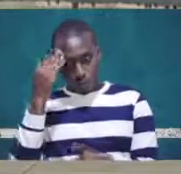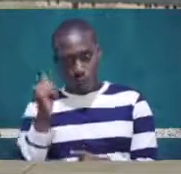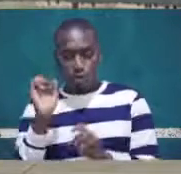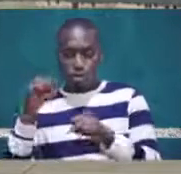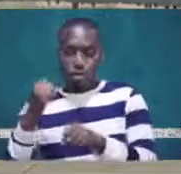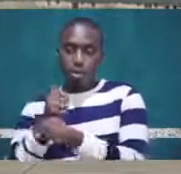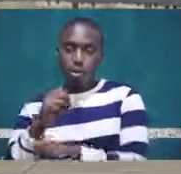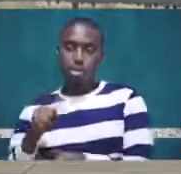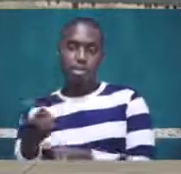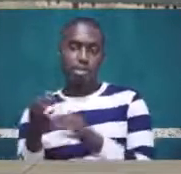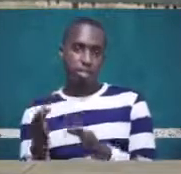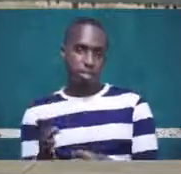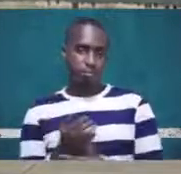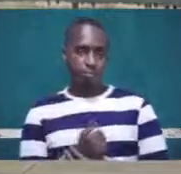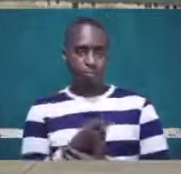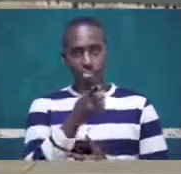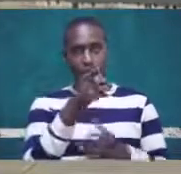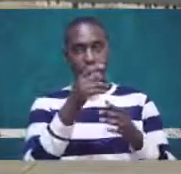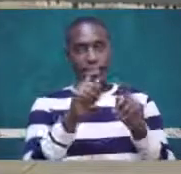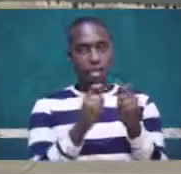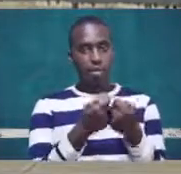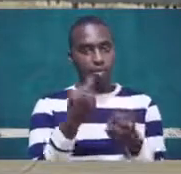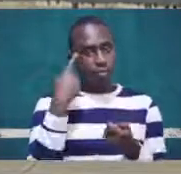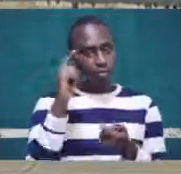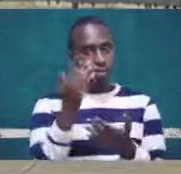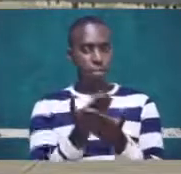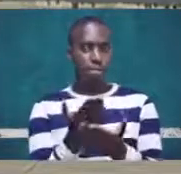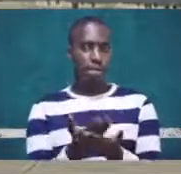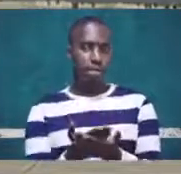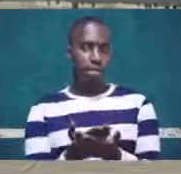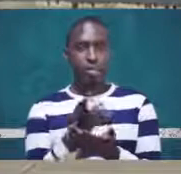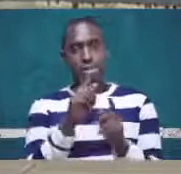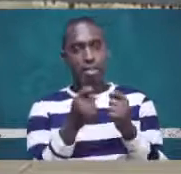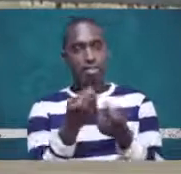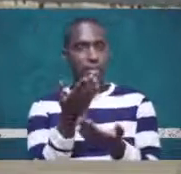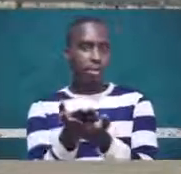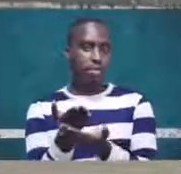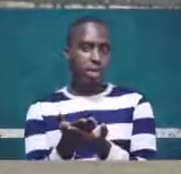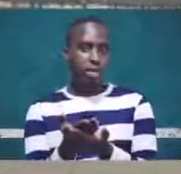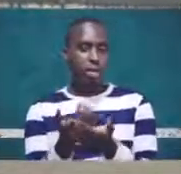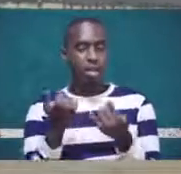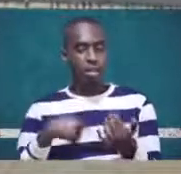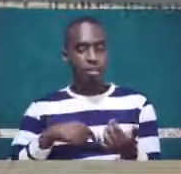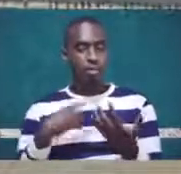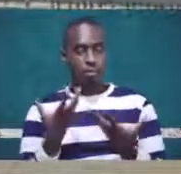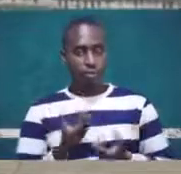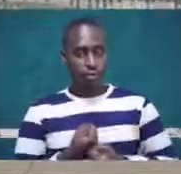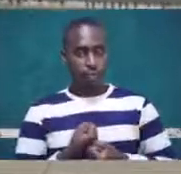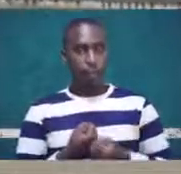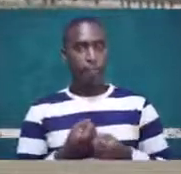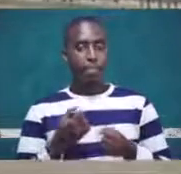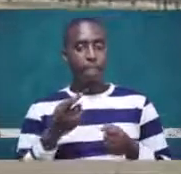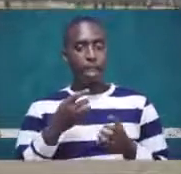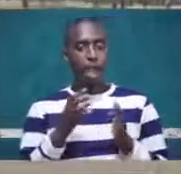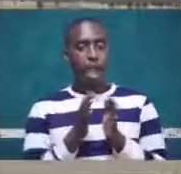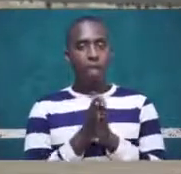other. So those are types of demand. Those are types of demand that we have, and we